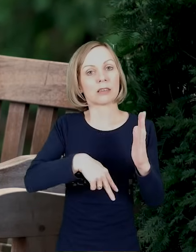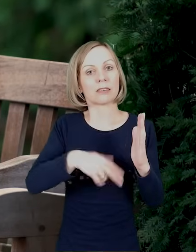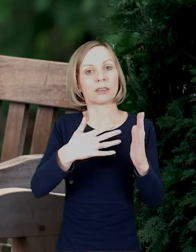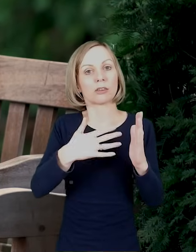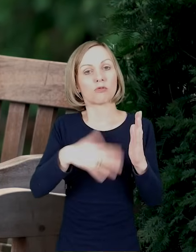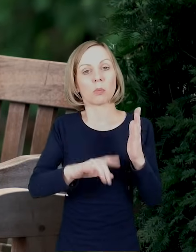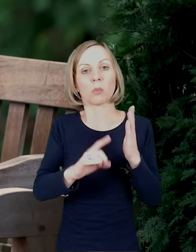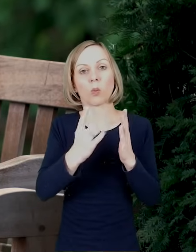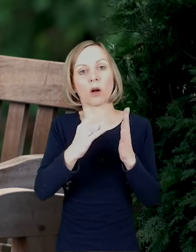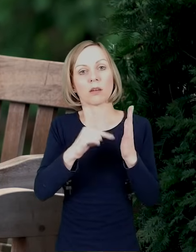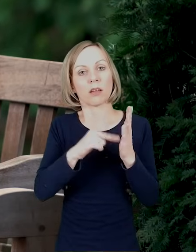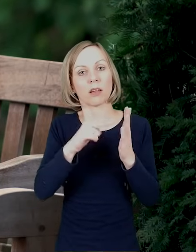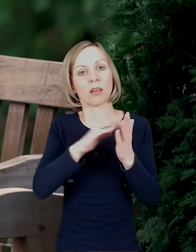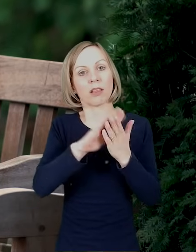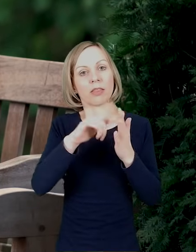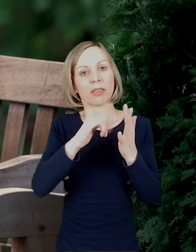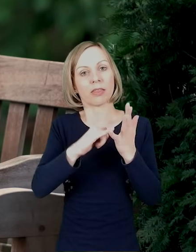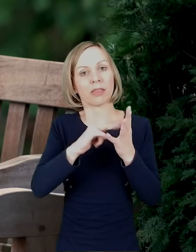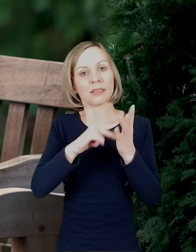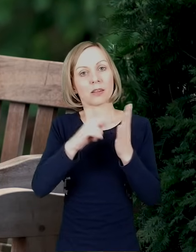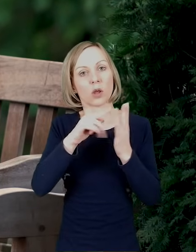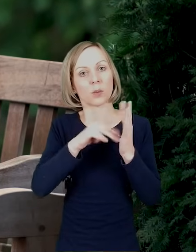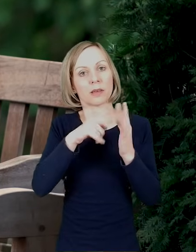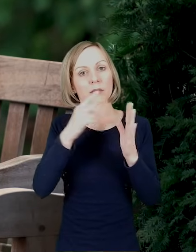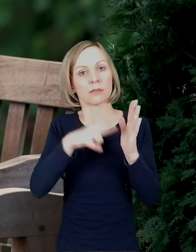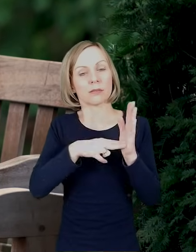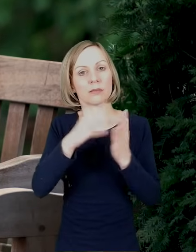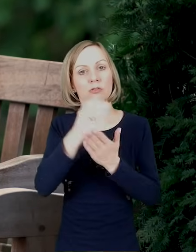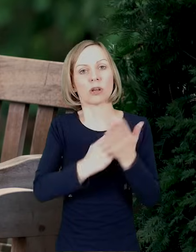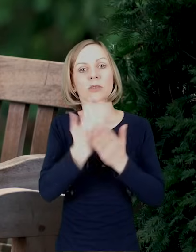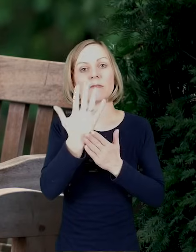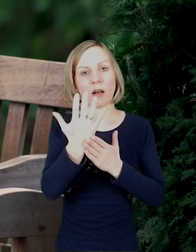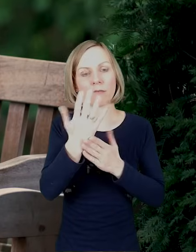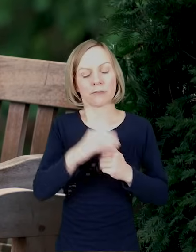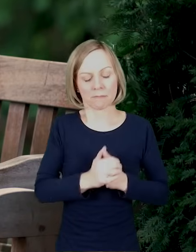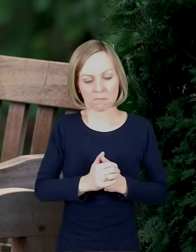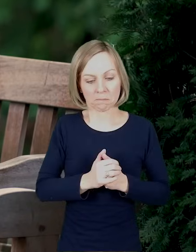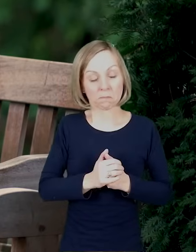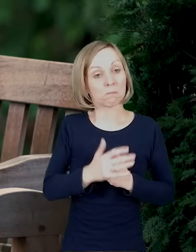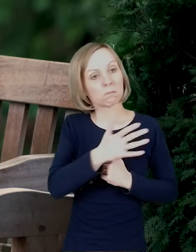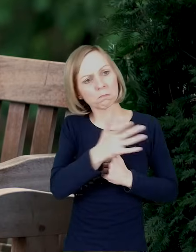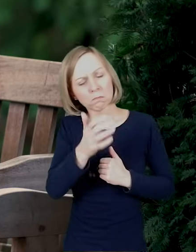A reading from St. Paul's first letter to the Thessalonians, chapter 5, beginning at the first verse.